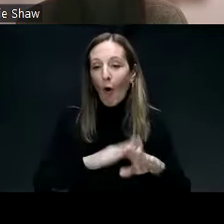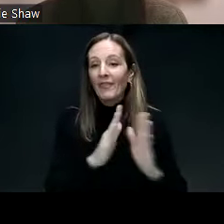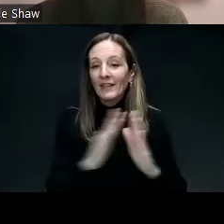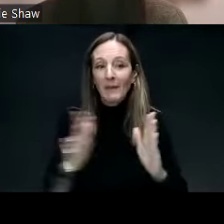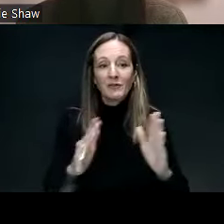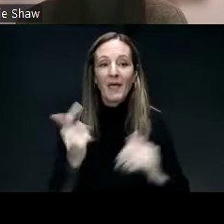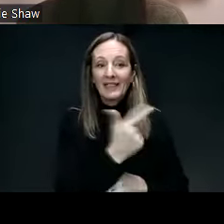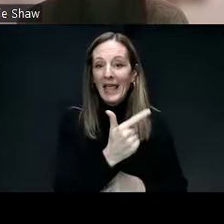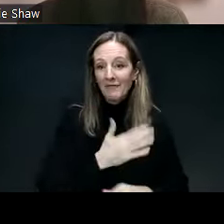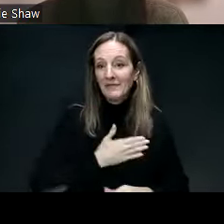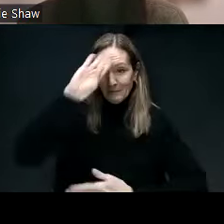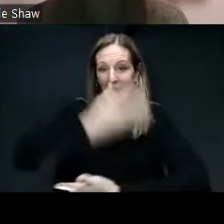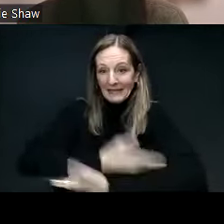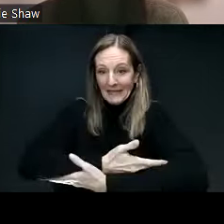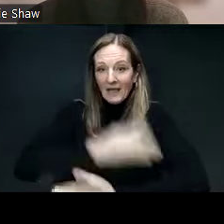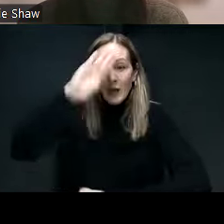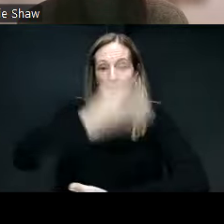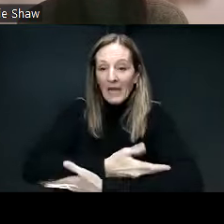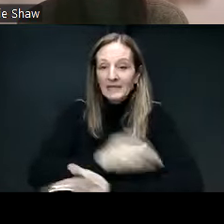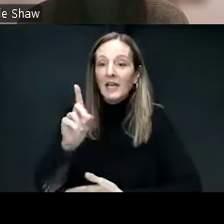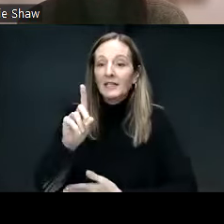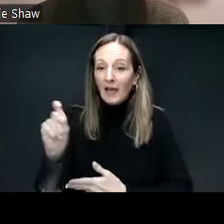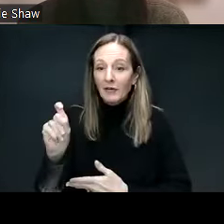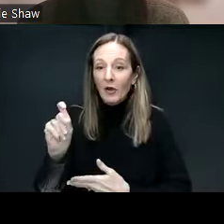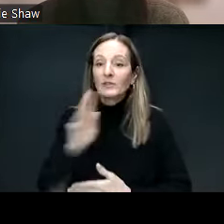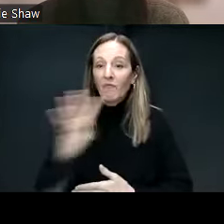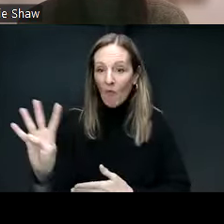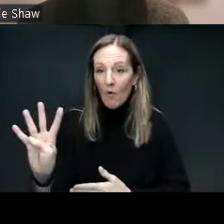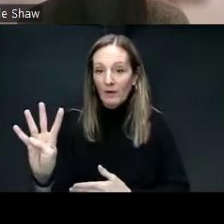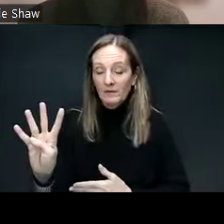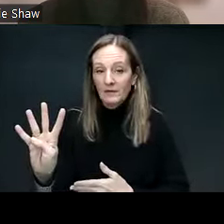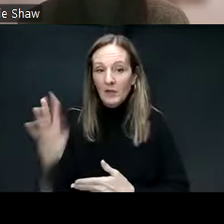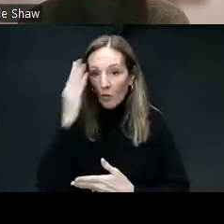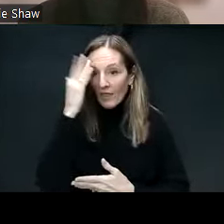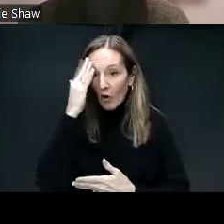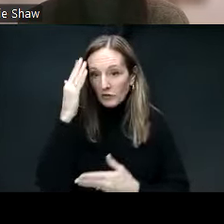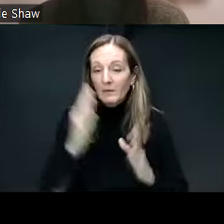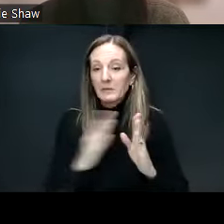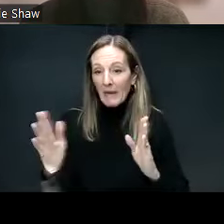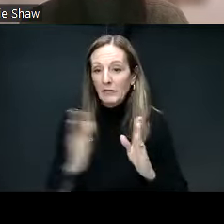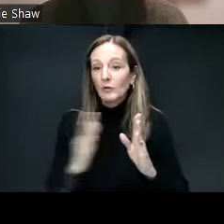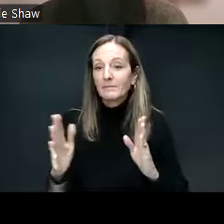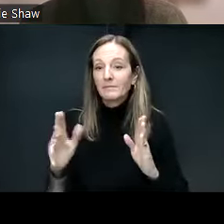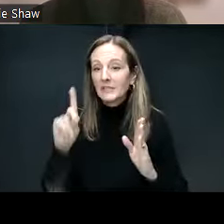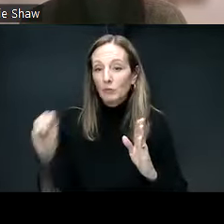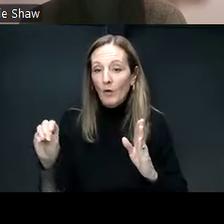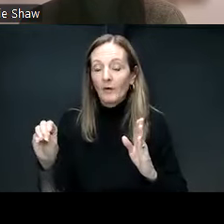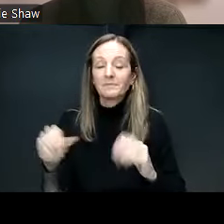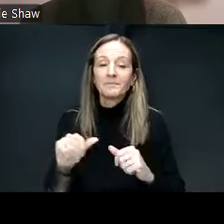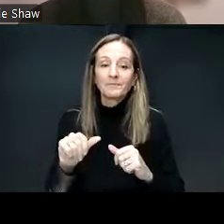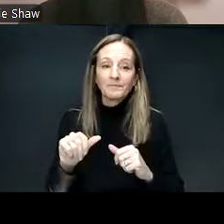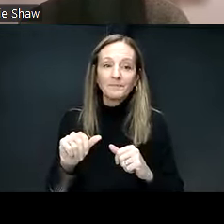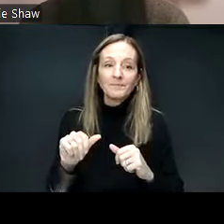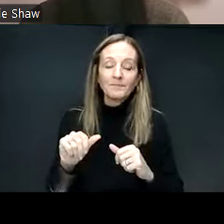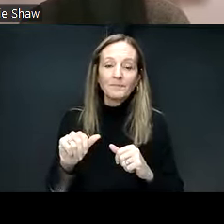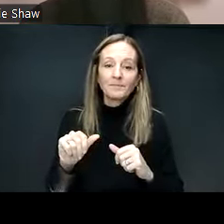son. So my son was diagnosed at the age of 4 with autism spectrum disorder. And he